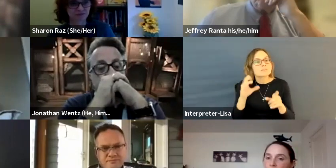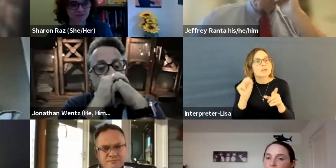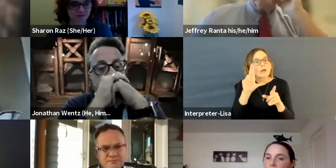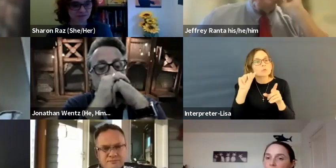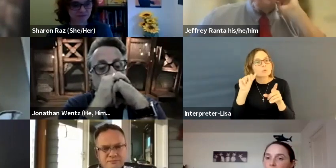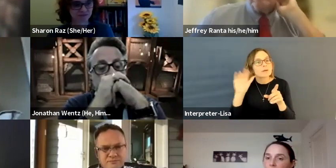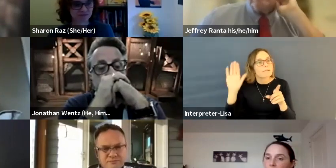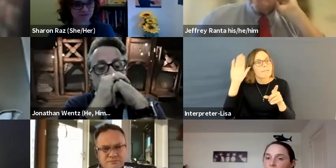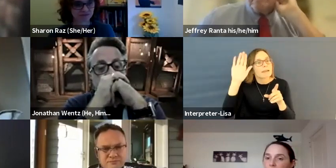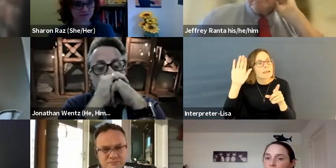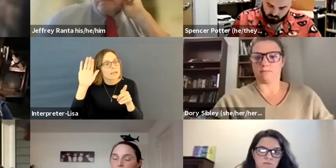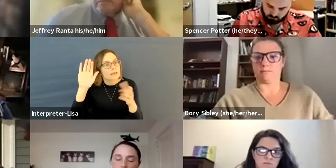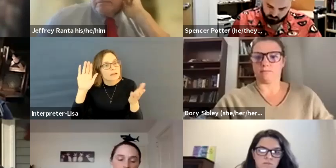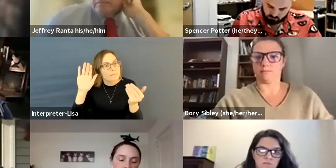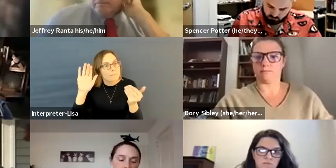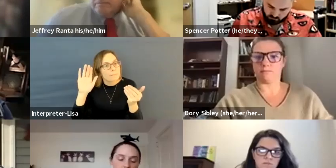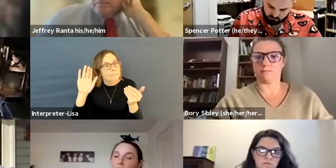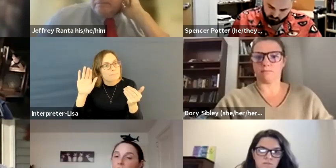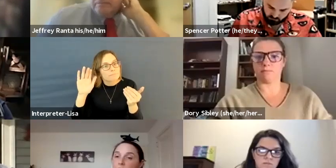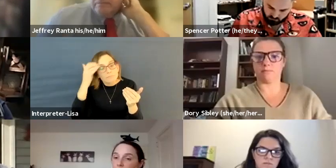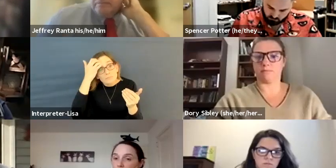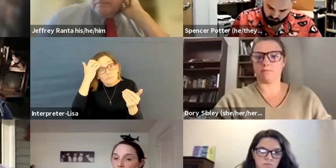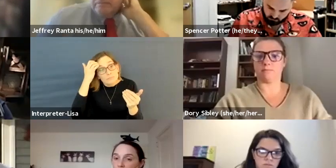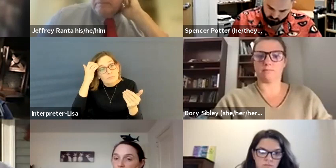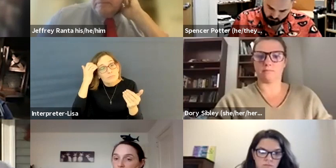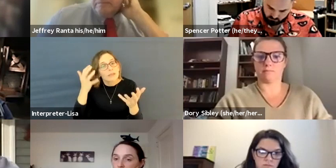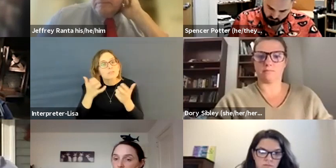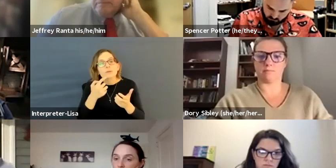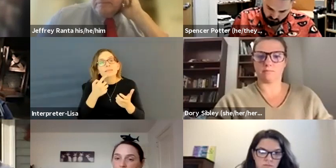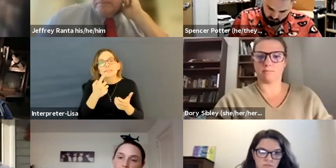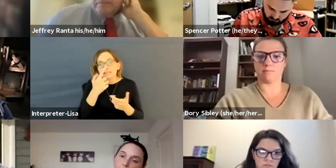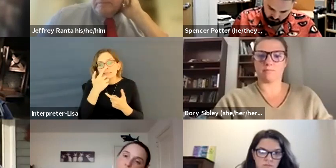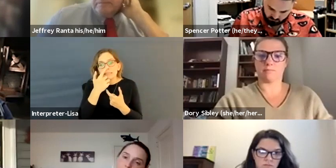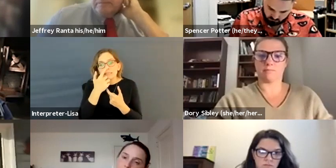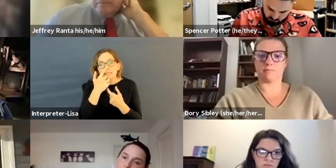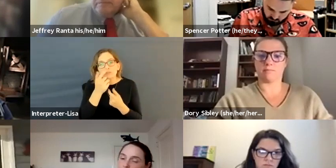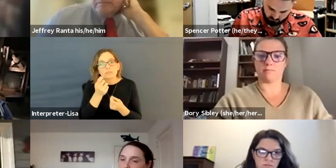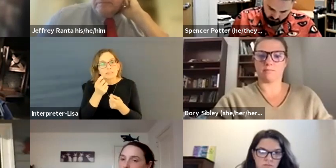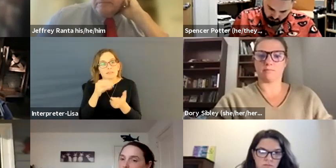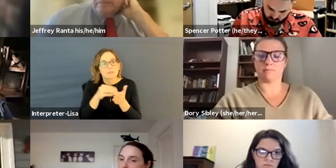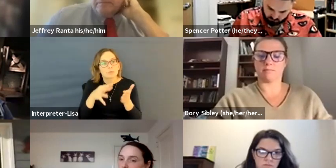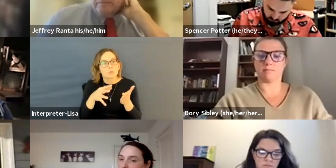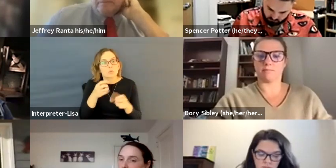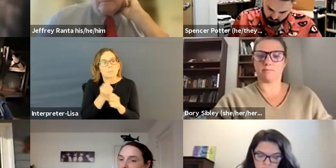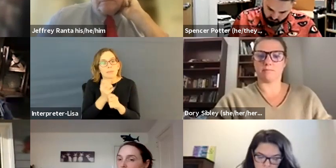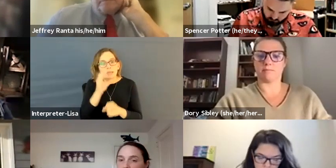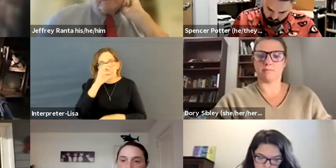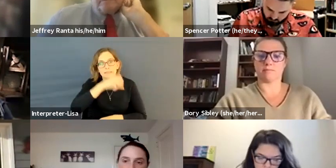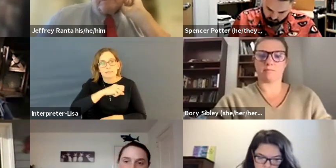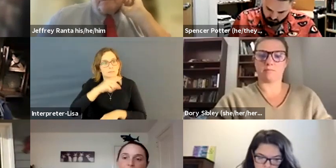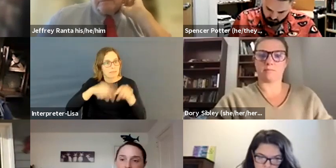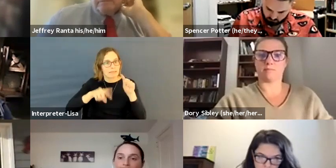his hand up. Is there anything you wanted to say? I just want to say that it's interesting that the students are making the assumption that they can't attend